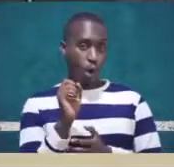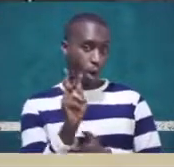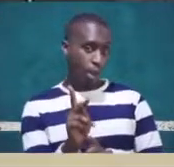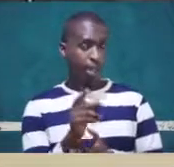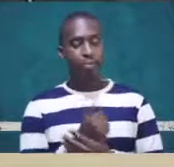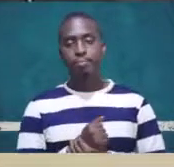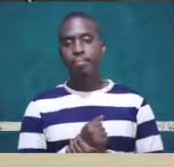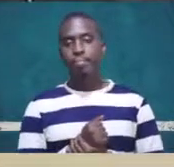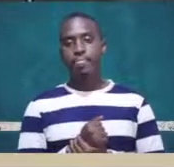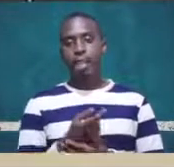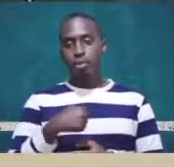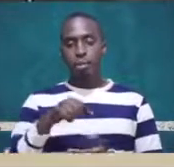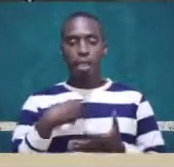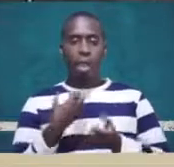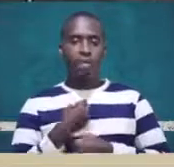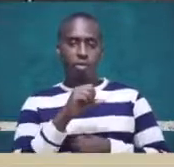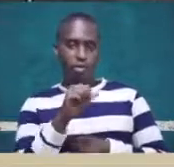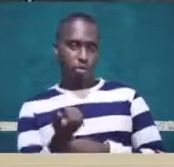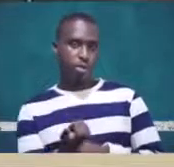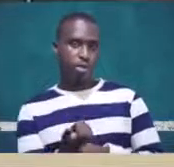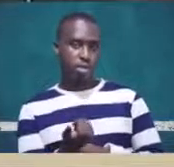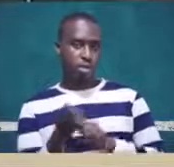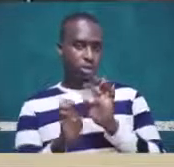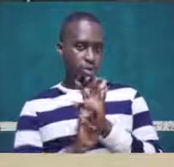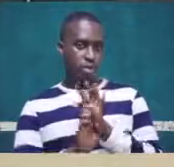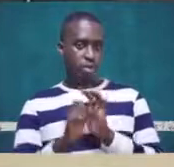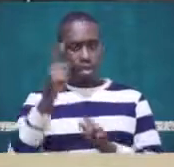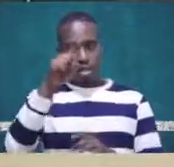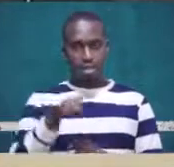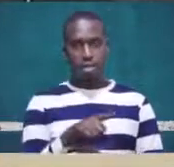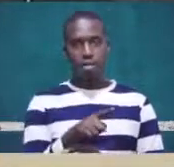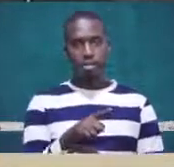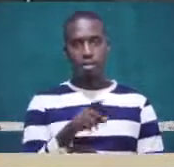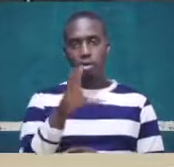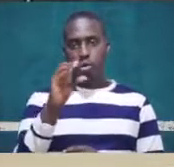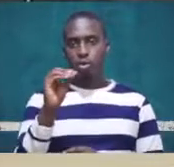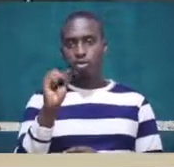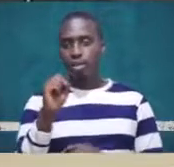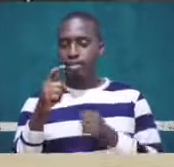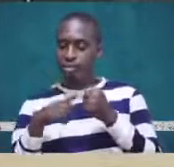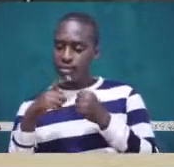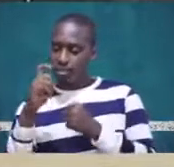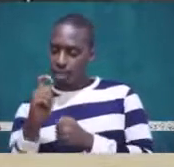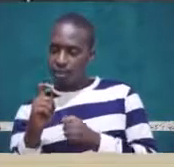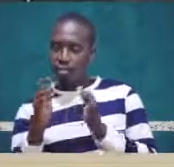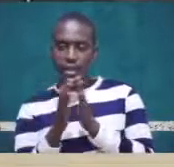Okay. Let us have another one. Integral cosine 6x and cosine